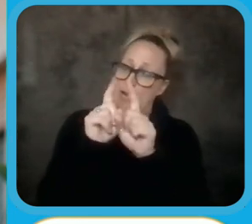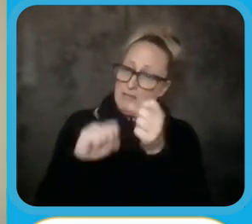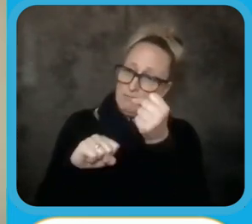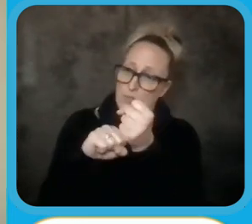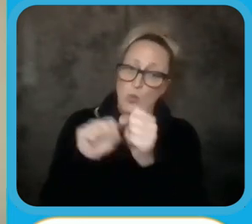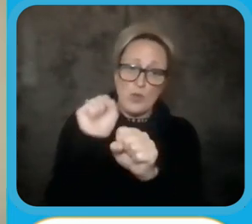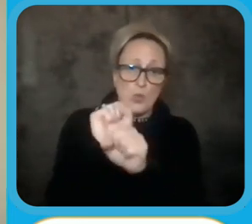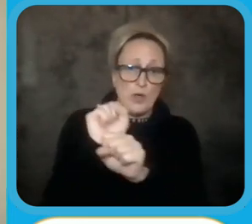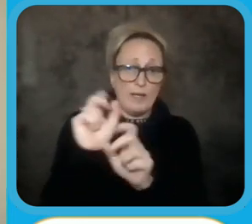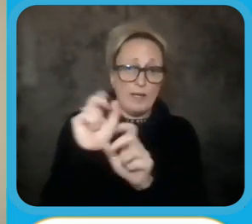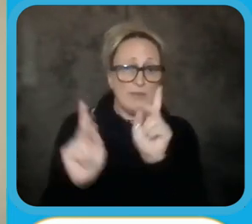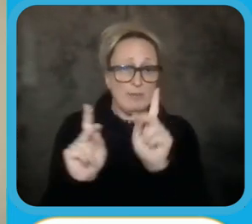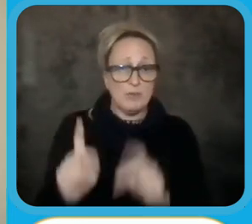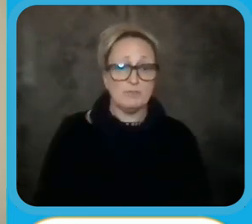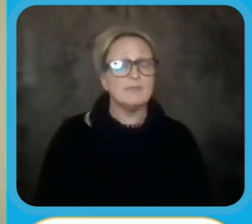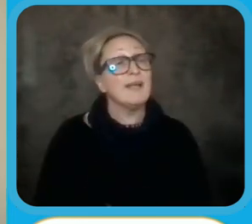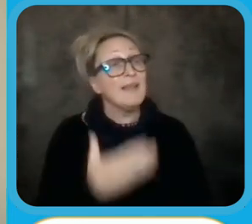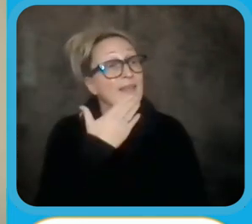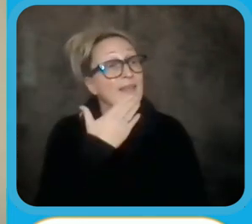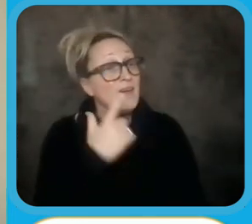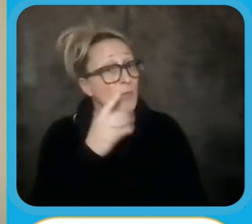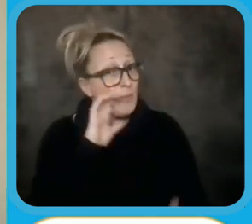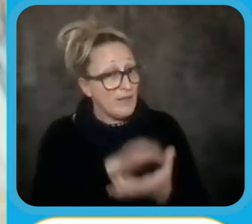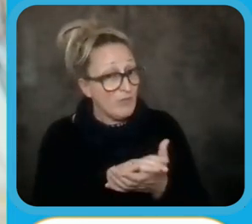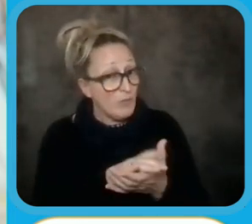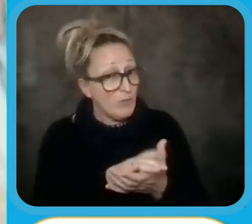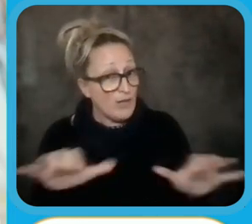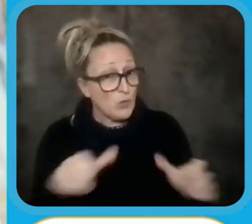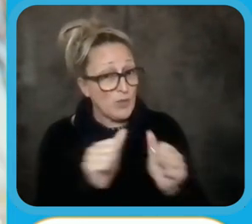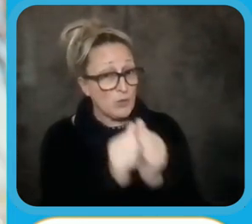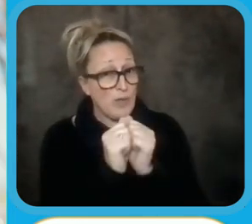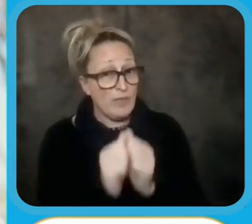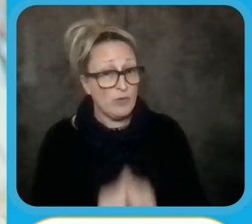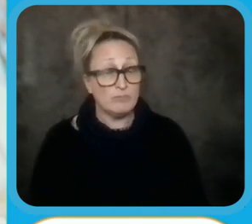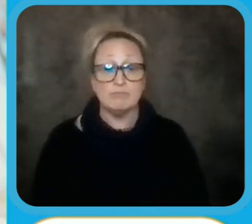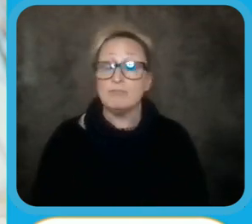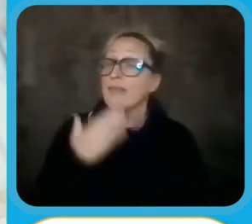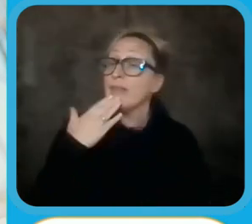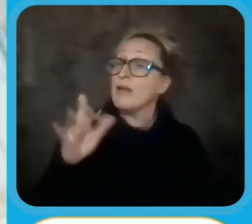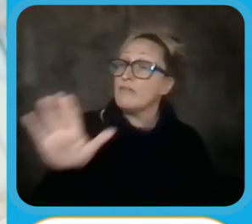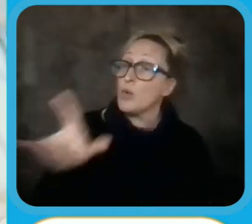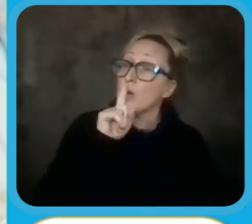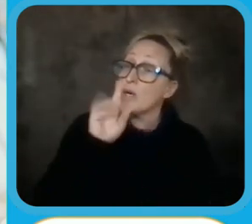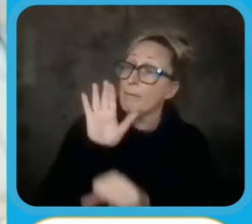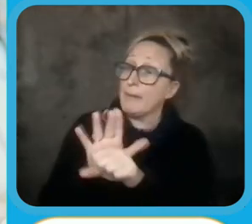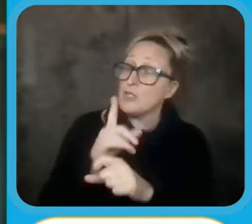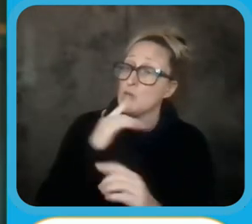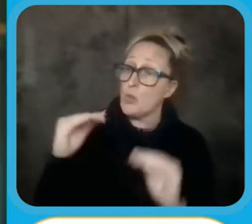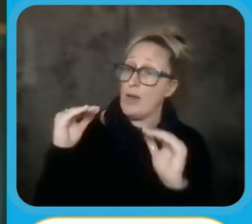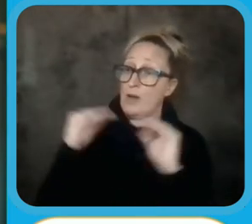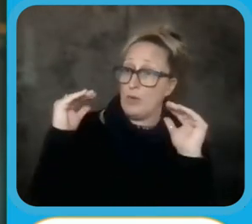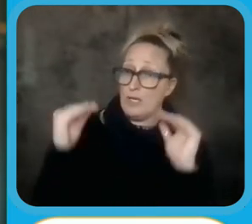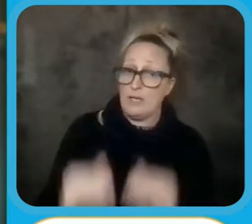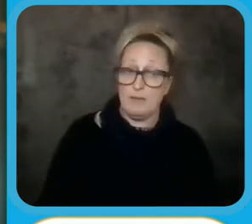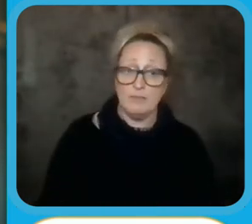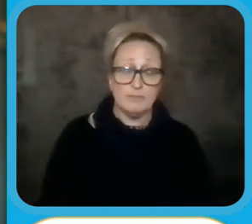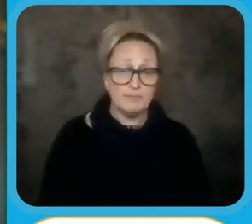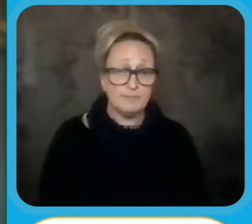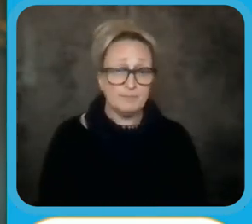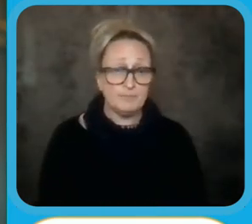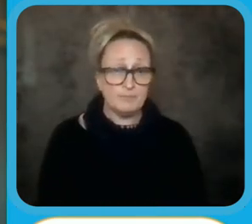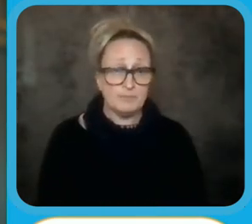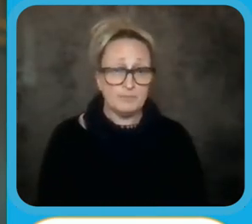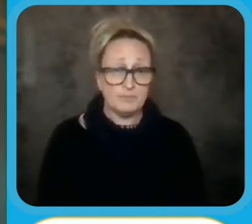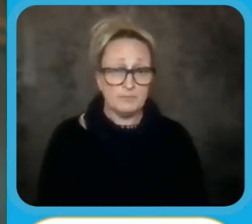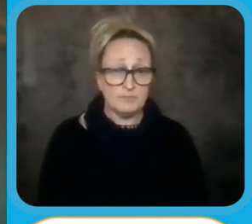people. Thank you for believing that we can do this together. Thank you for your commitment to equity. Ahora estamos